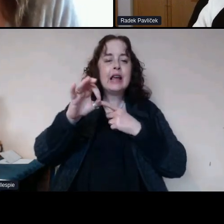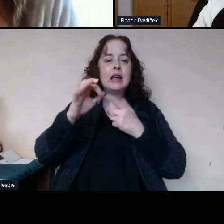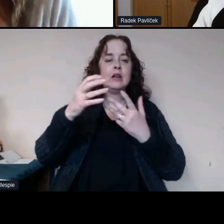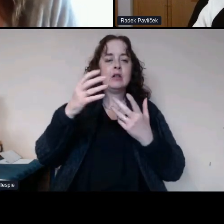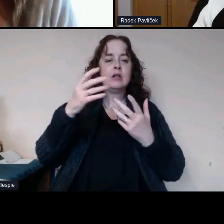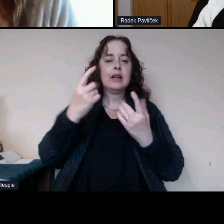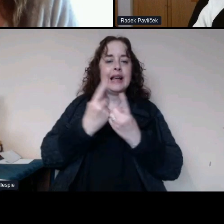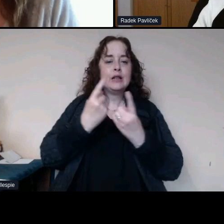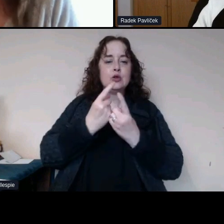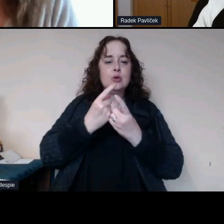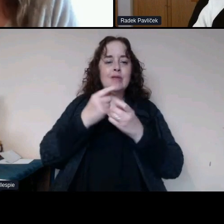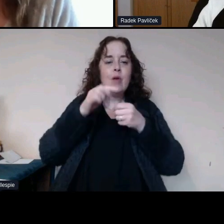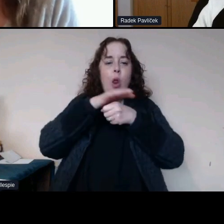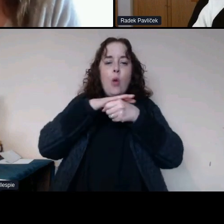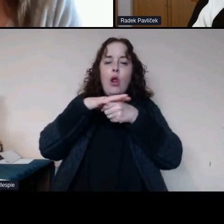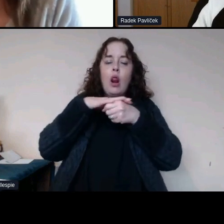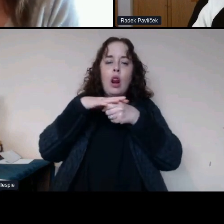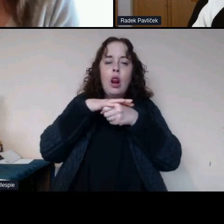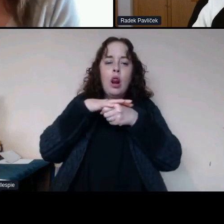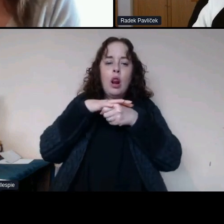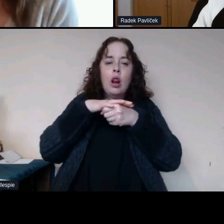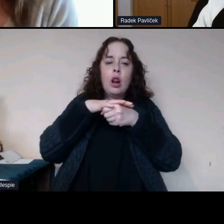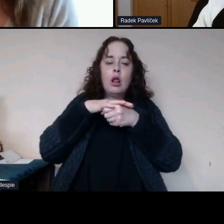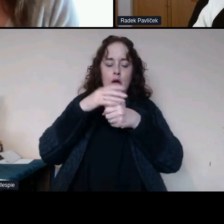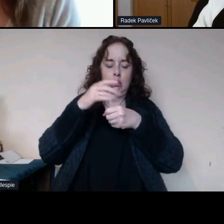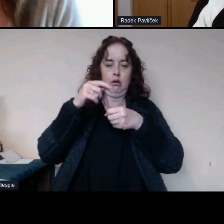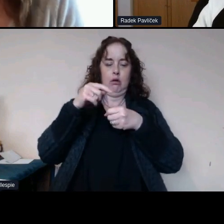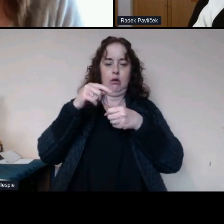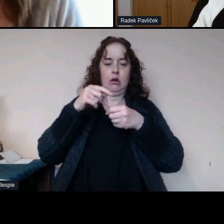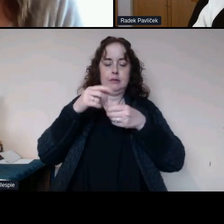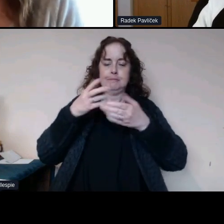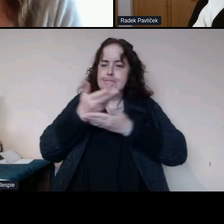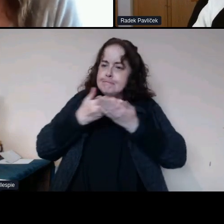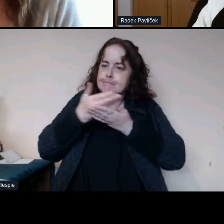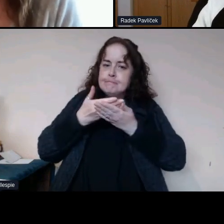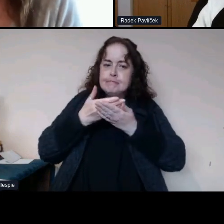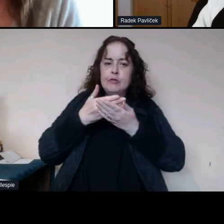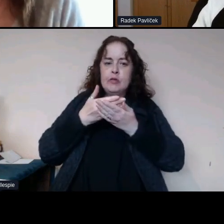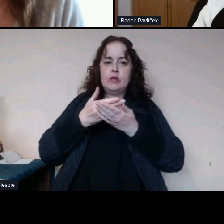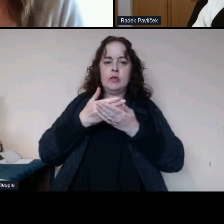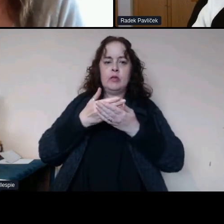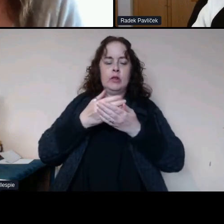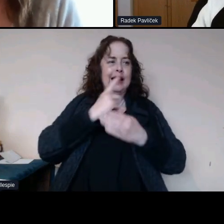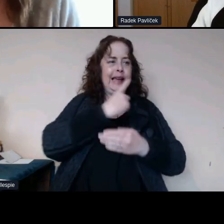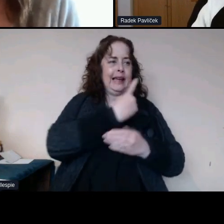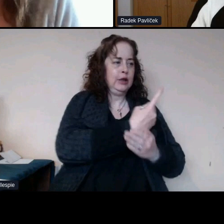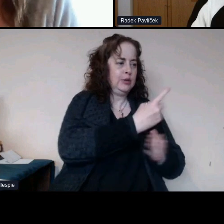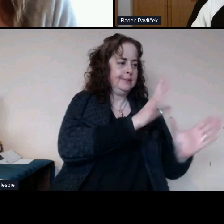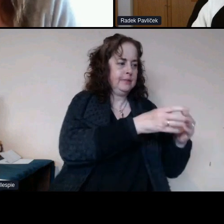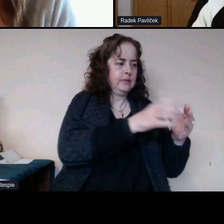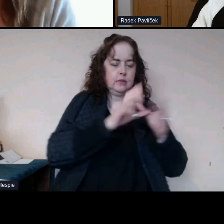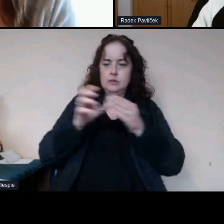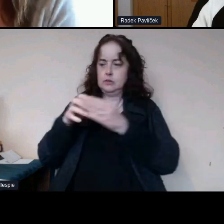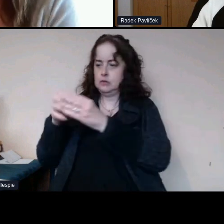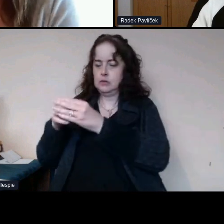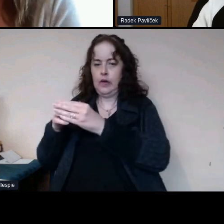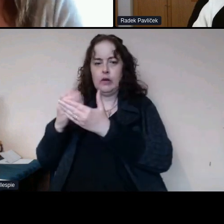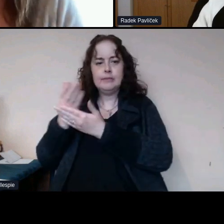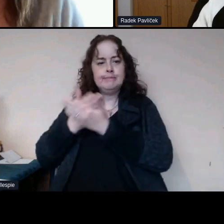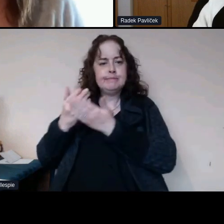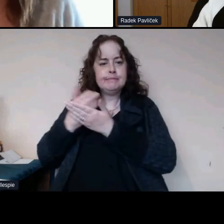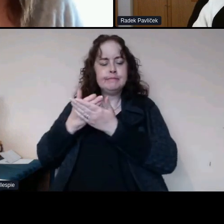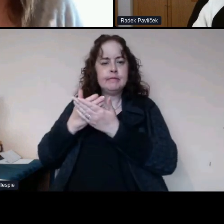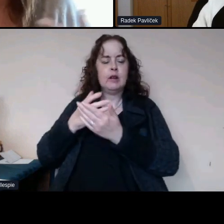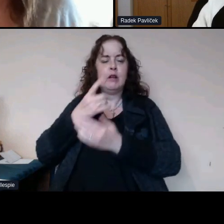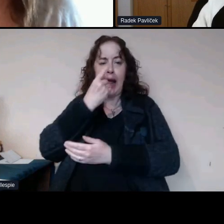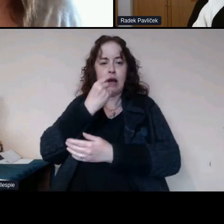issues or challenges that you have in your region or your country or your sector with people that are closer to home, so to speak. And